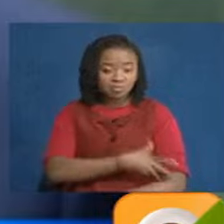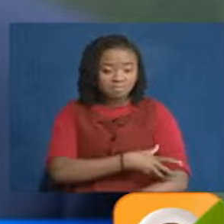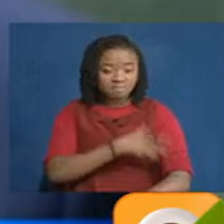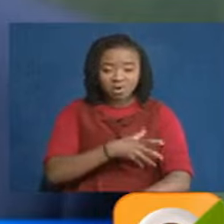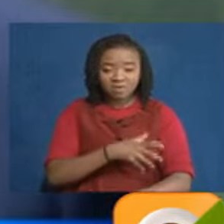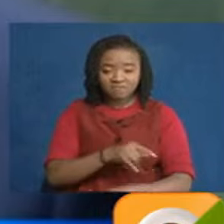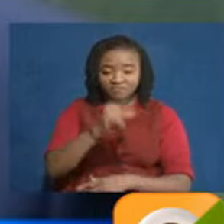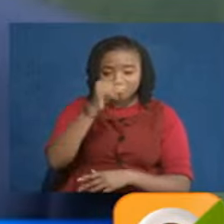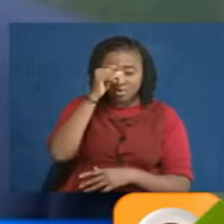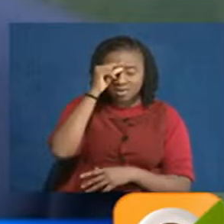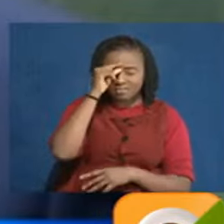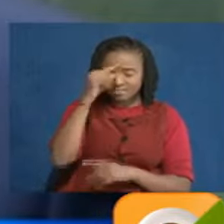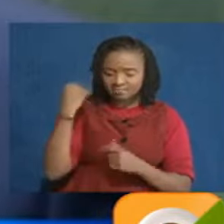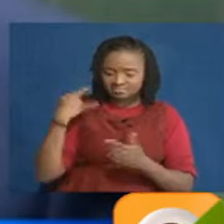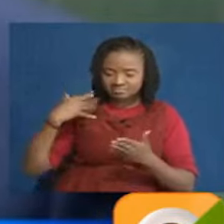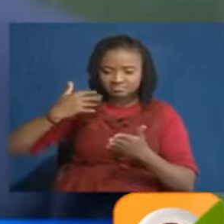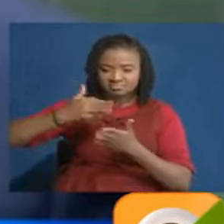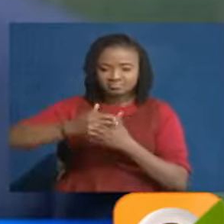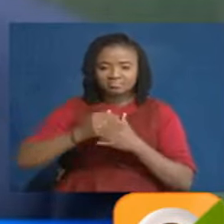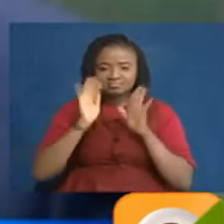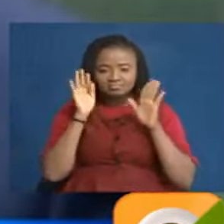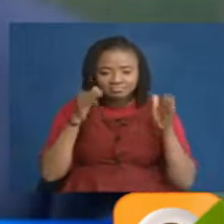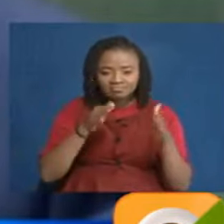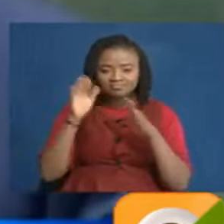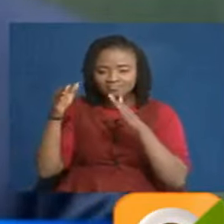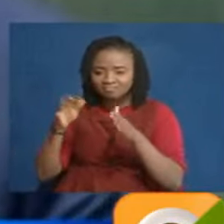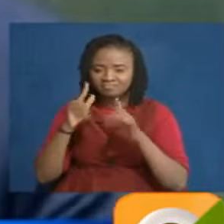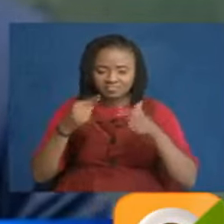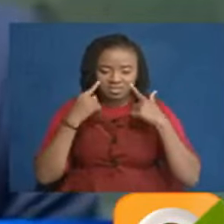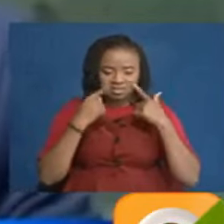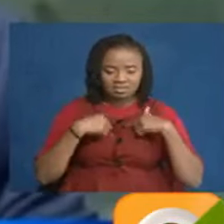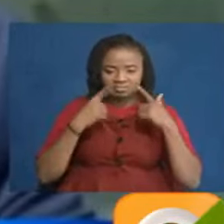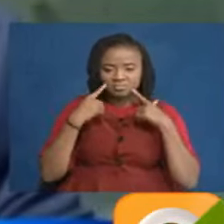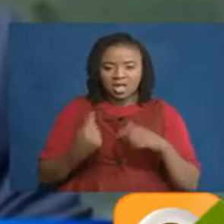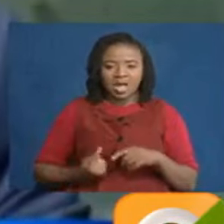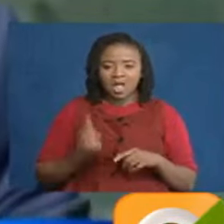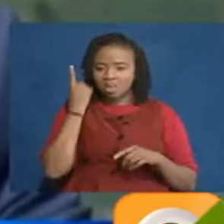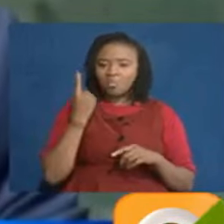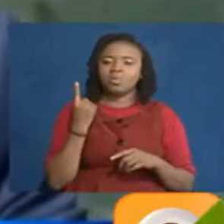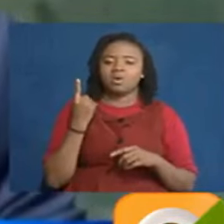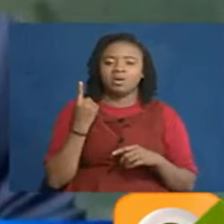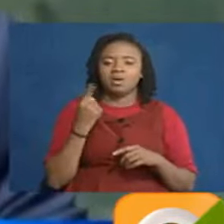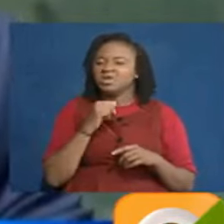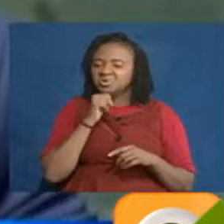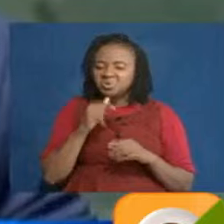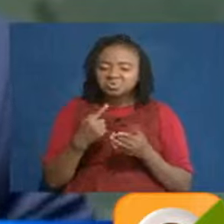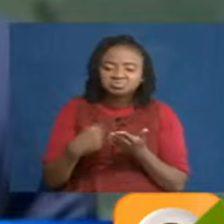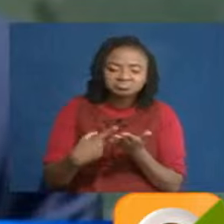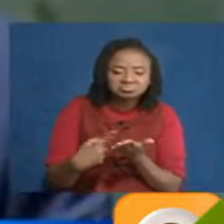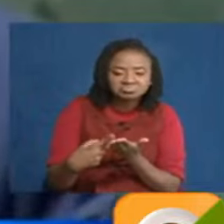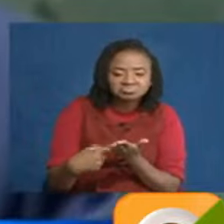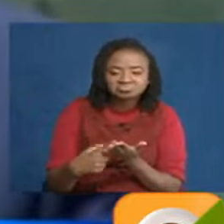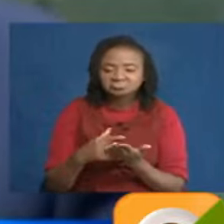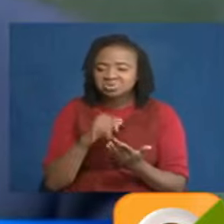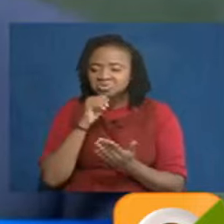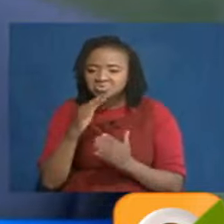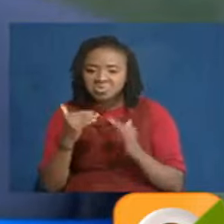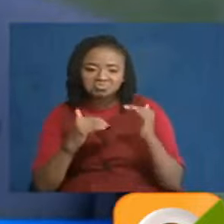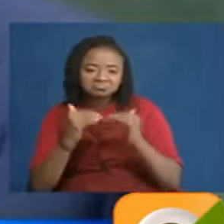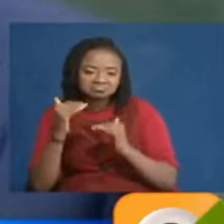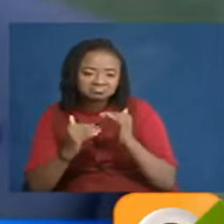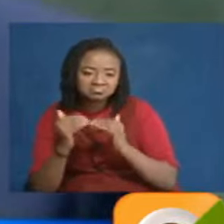and militarization over dialogue and diplomacy. As a consequence, the capacity of